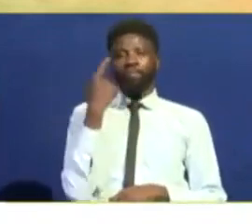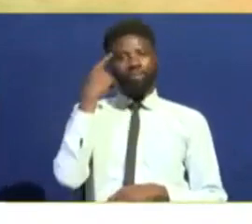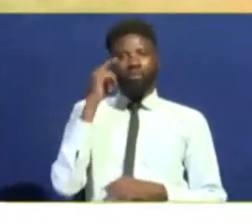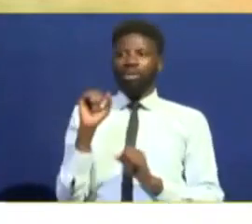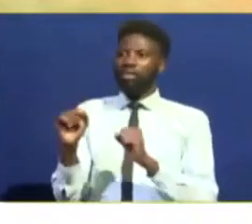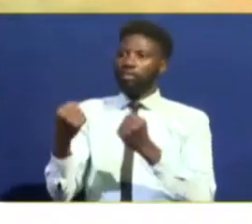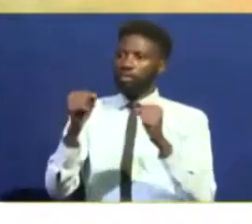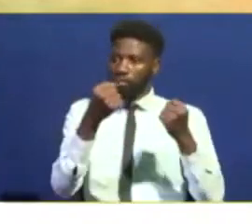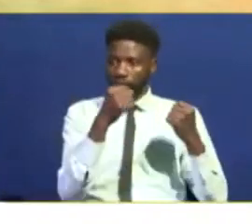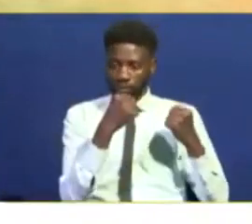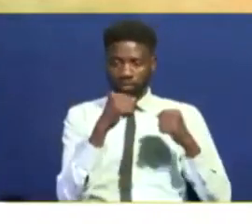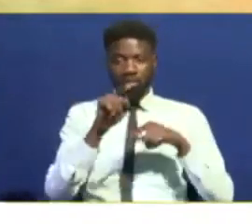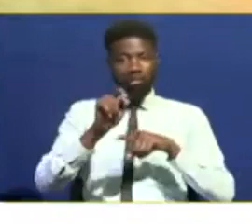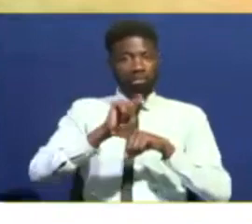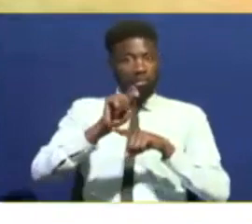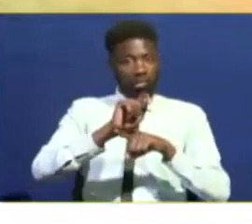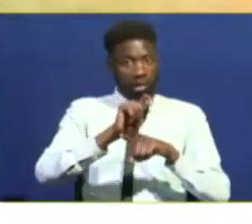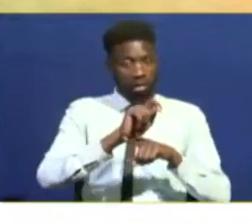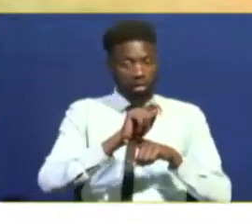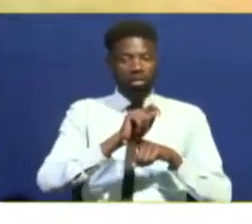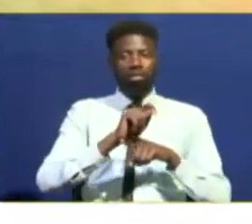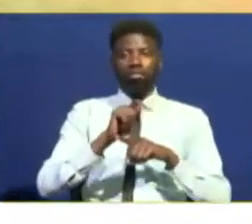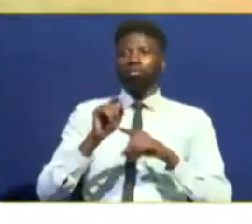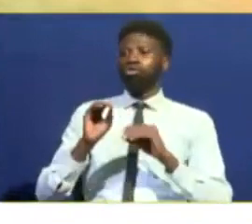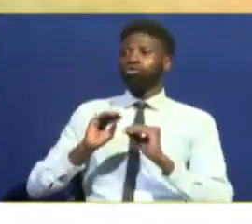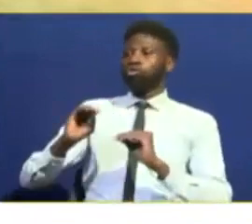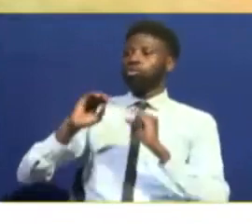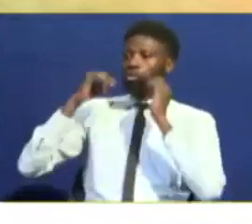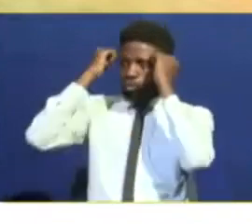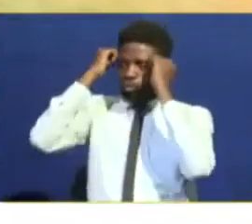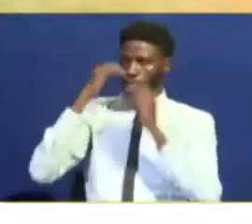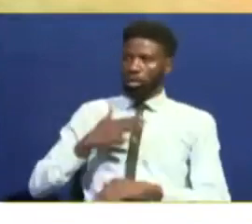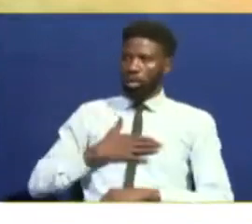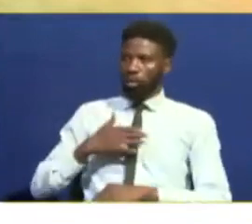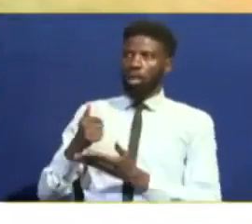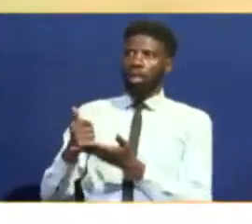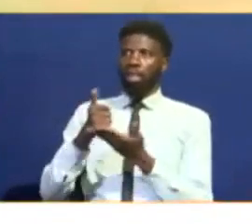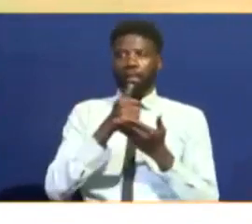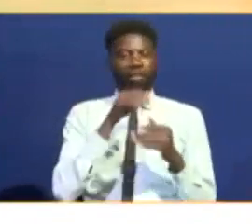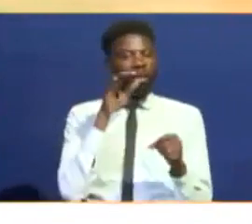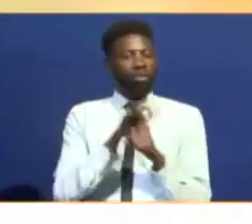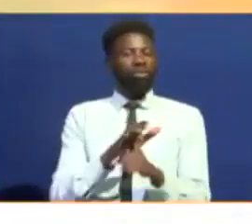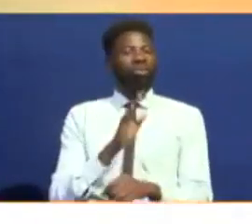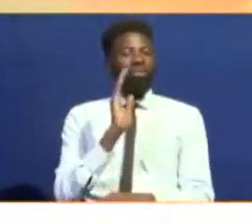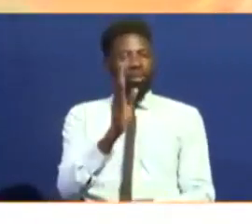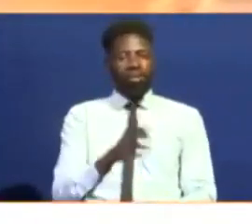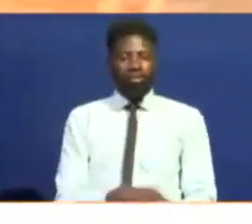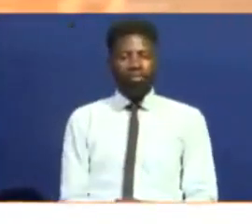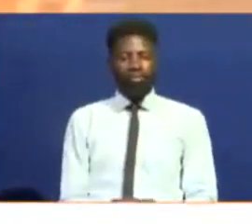rescue training of our students also, it will play a key role.